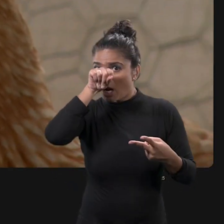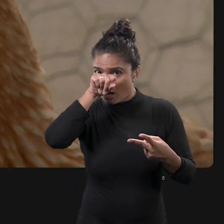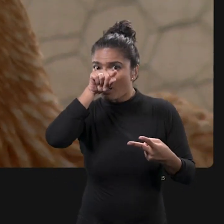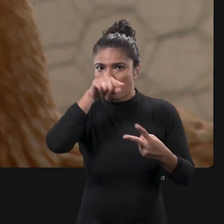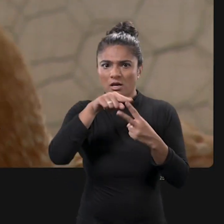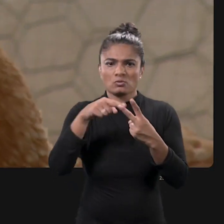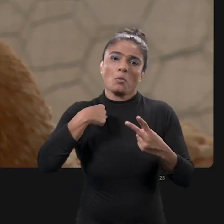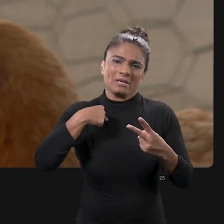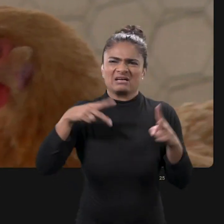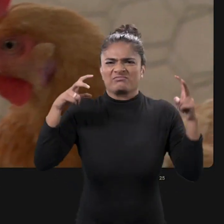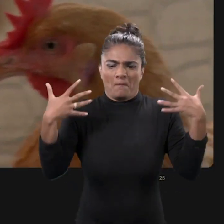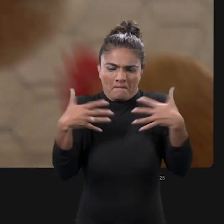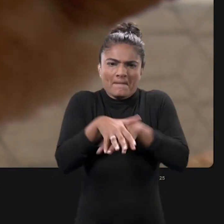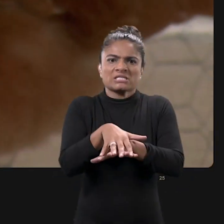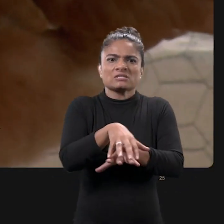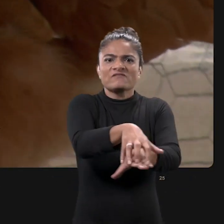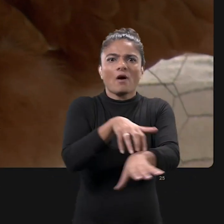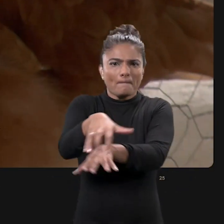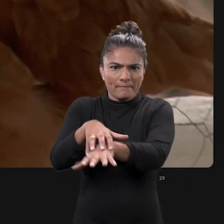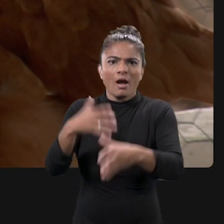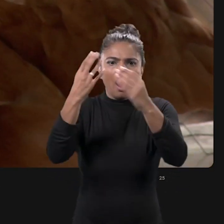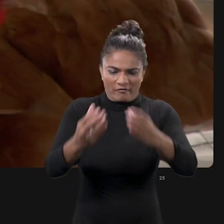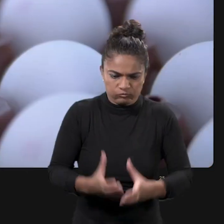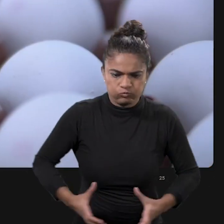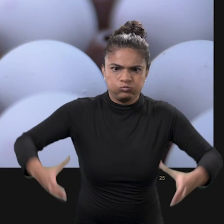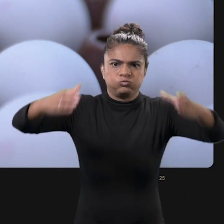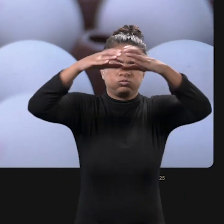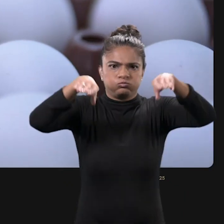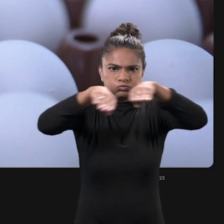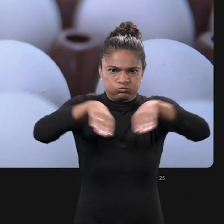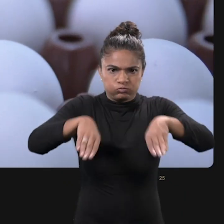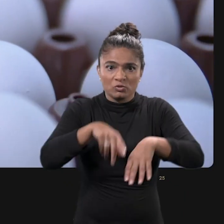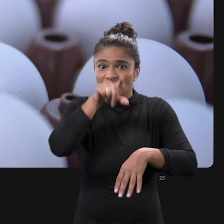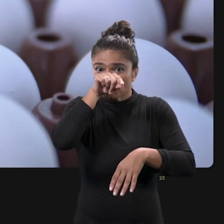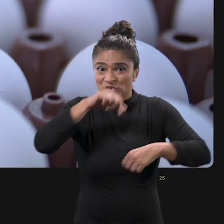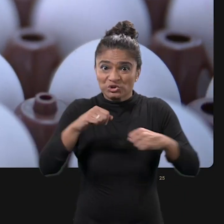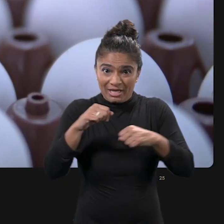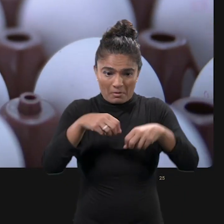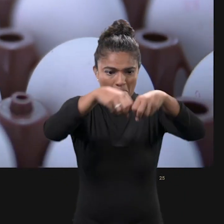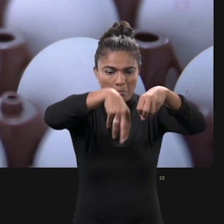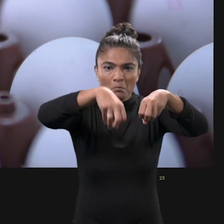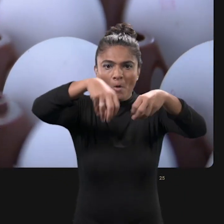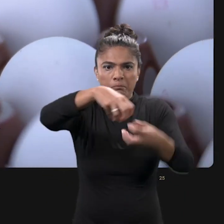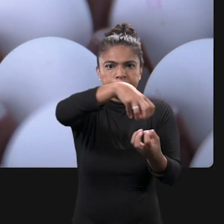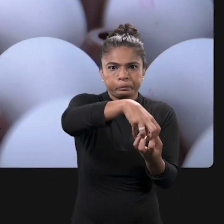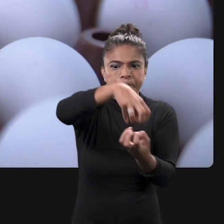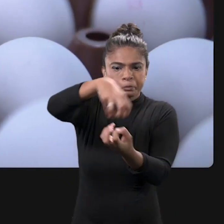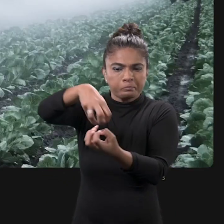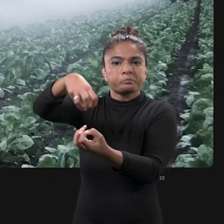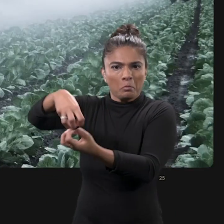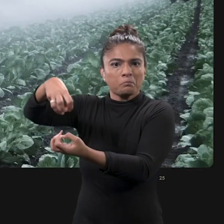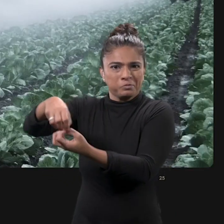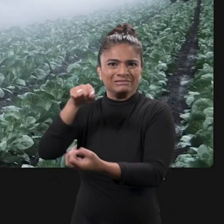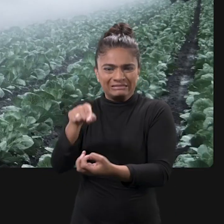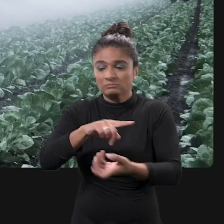actual mixed farmer. I've got broilers and I've got layers. The chickens that lay eggs, and obviously the ones that I produce for meat. And